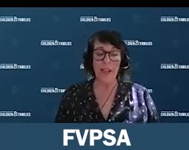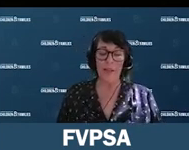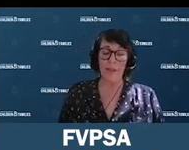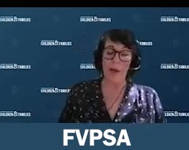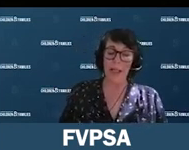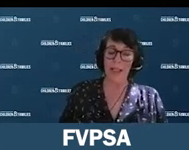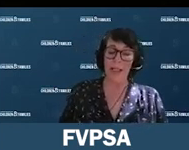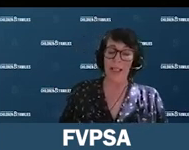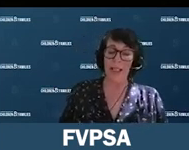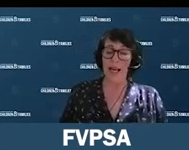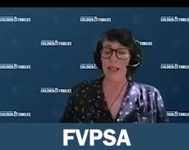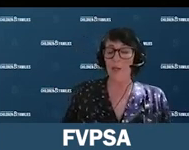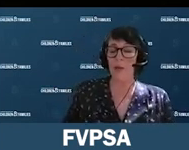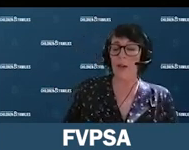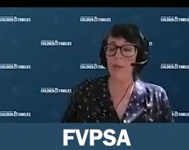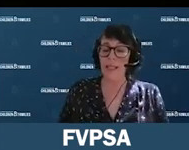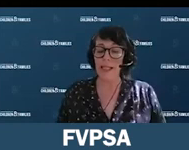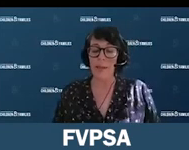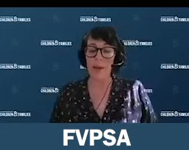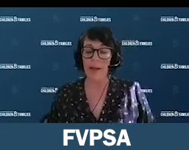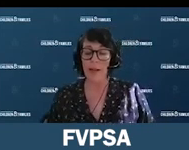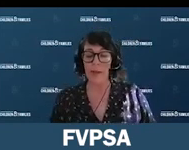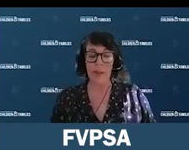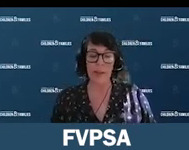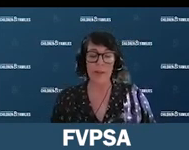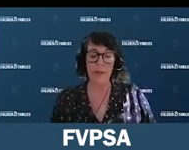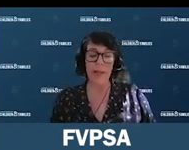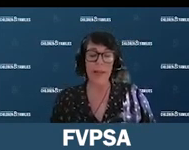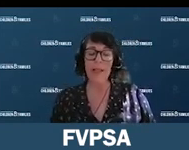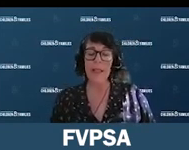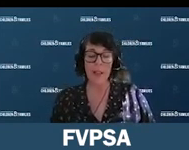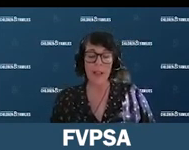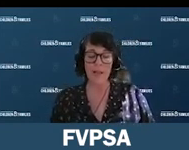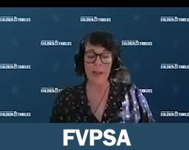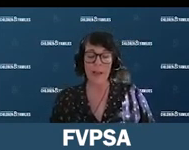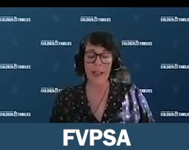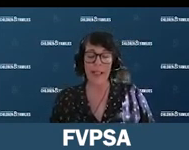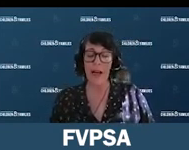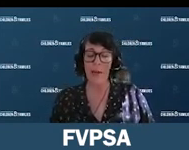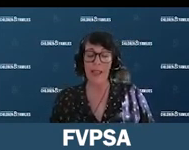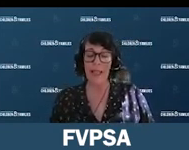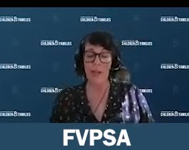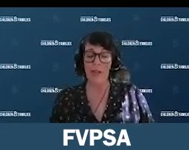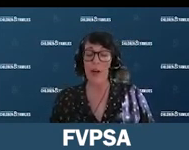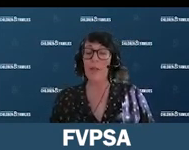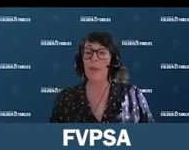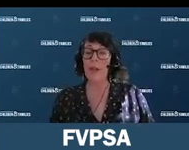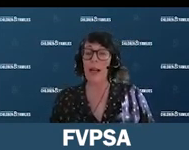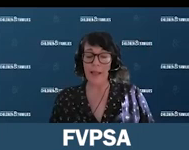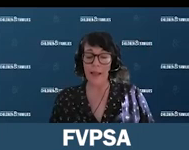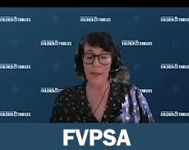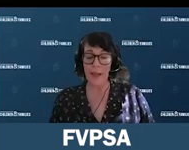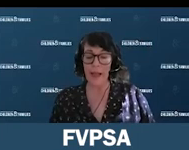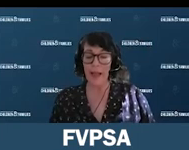Indemnification of third parties is a case where you must seek prior approval. This means using FVPSA funds as compensation for harm or